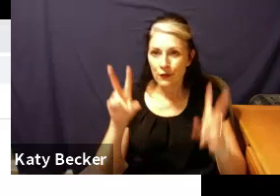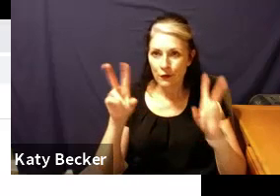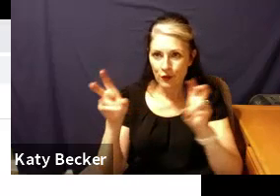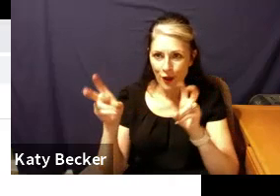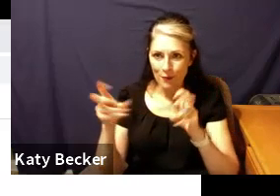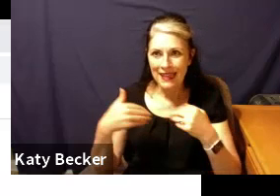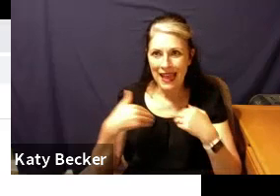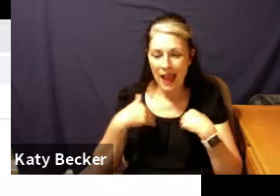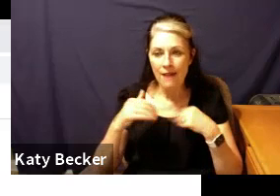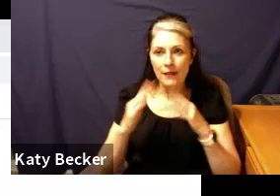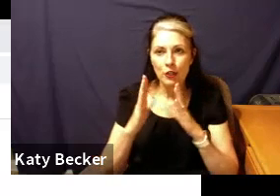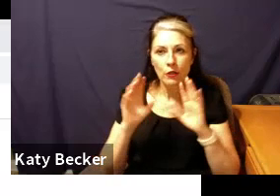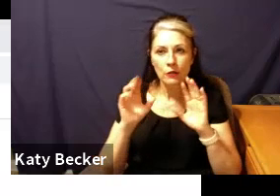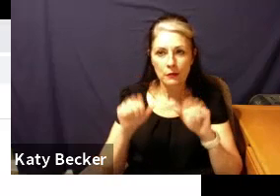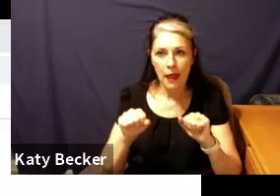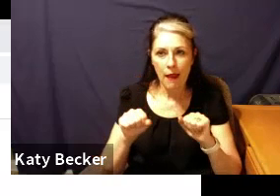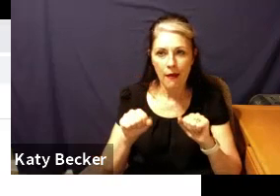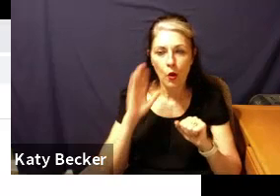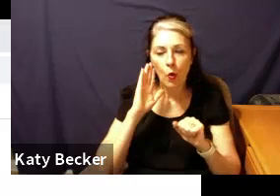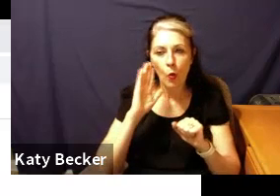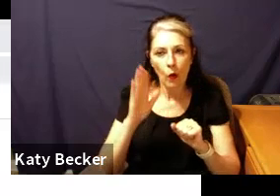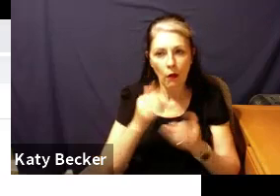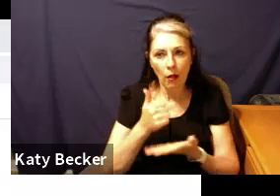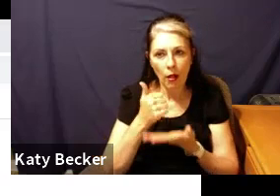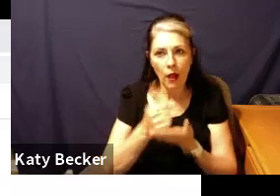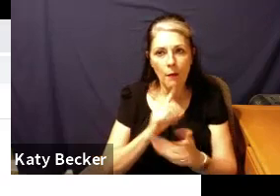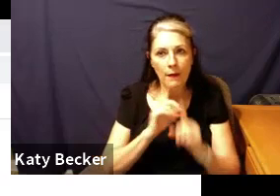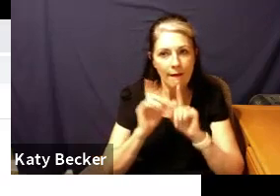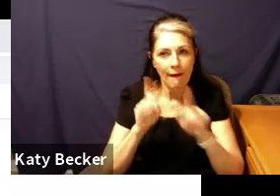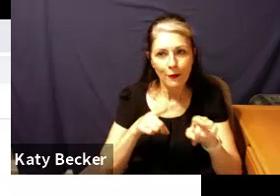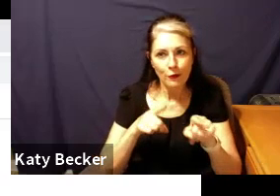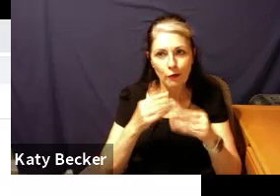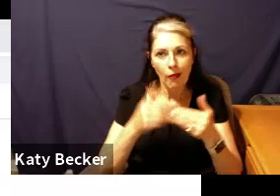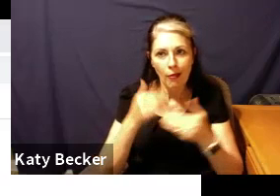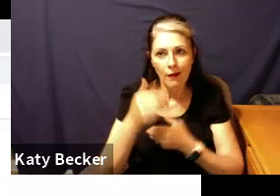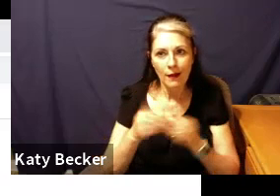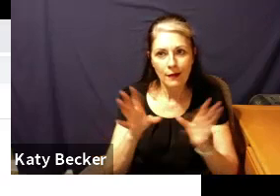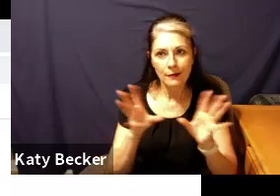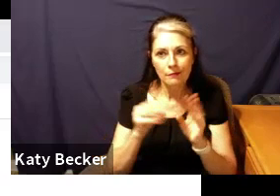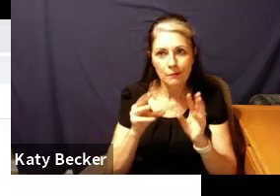to have addressed, she will be happy to answer those.